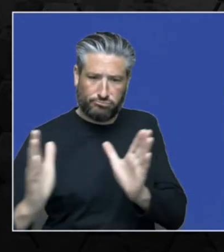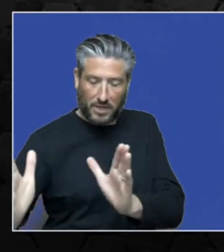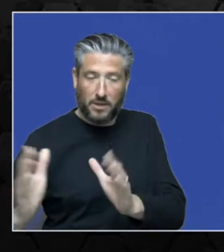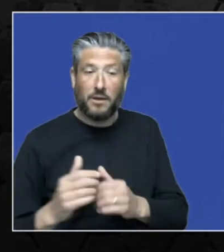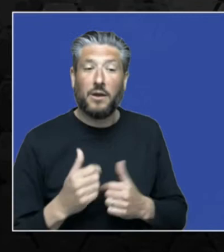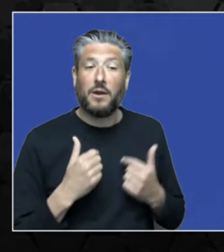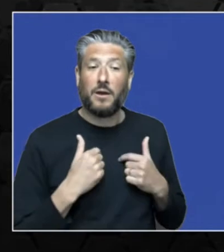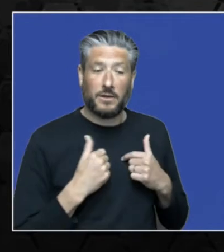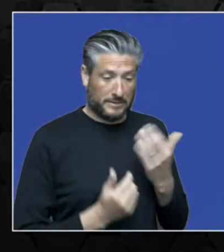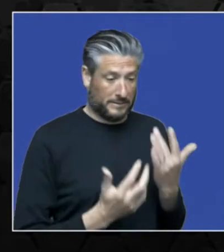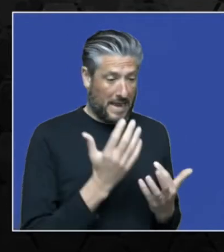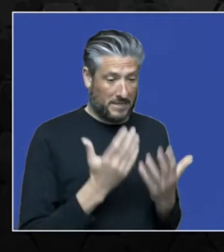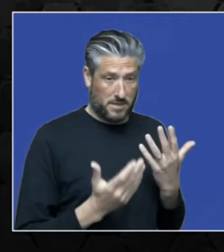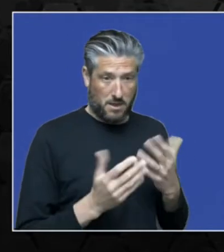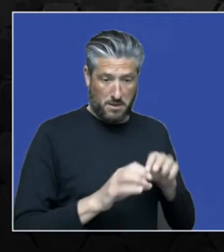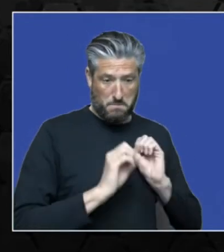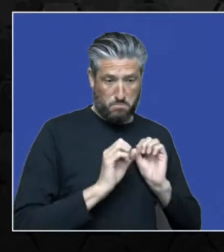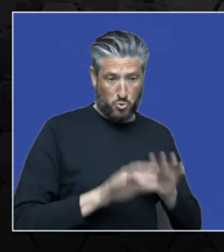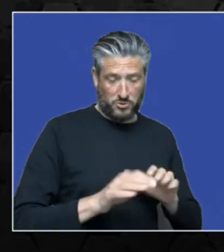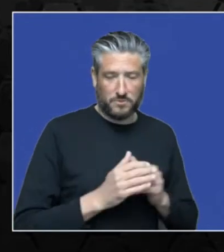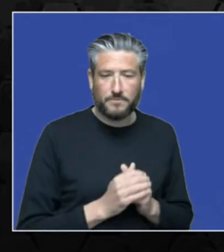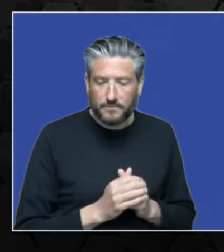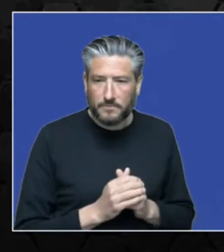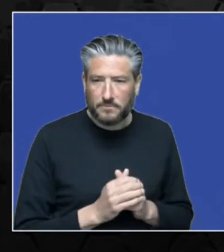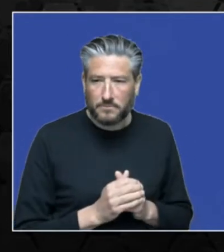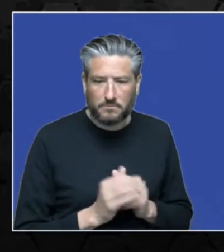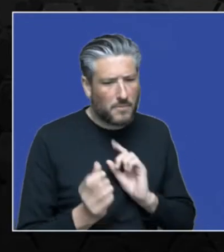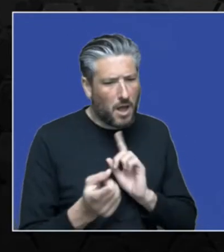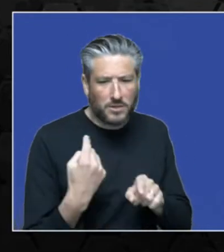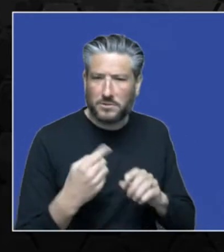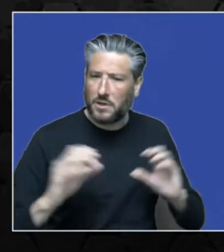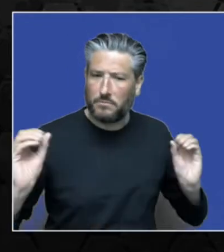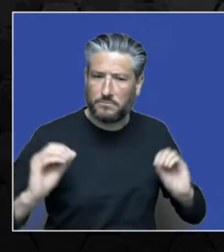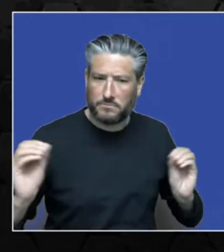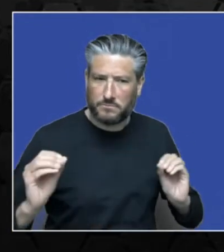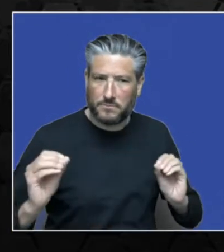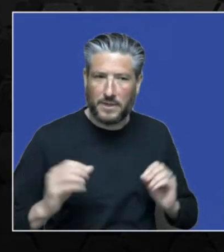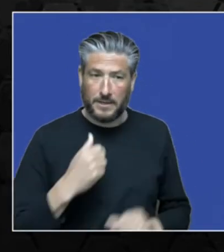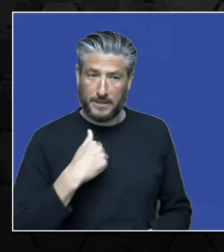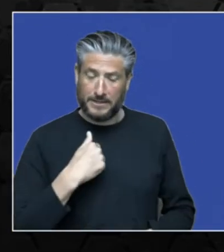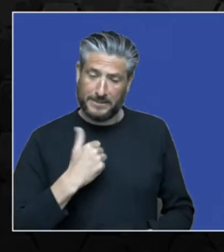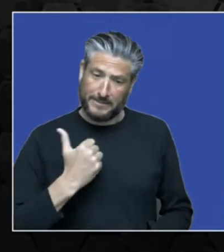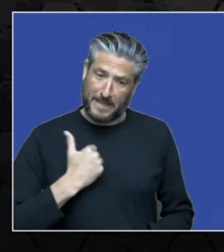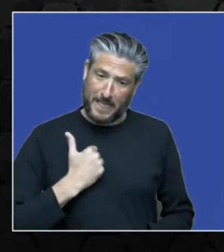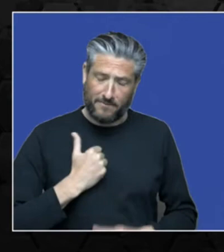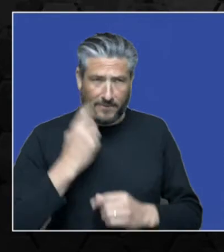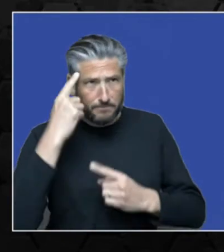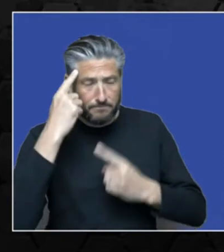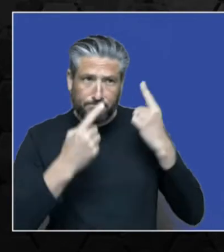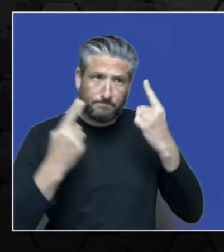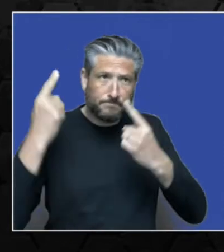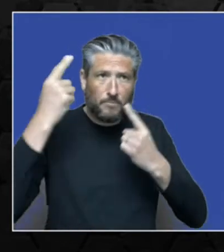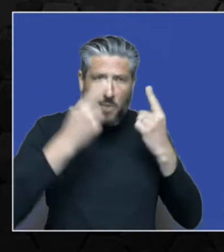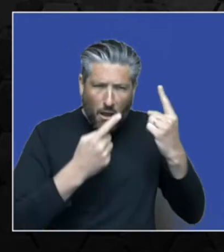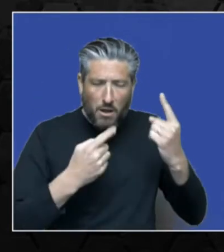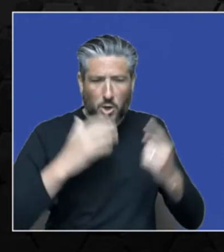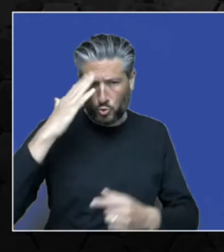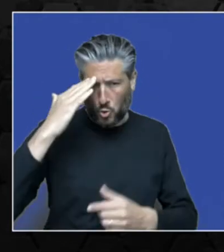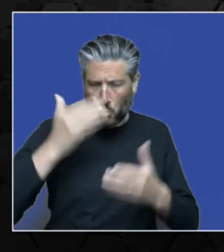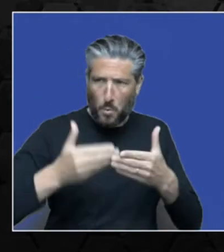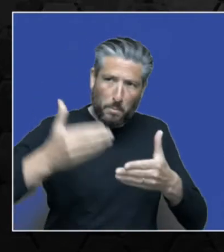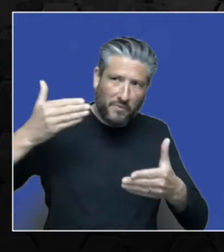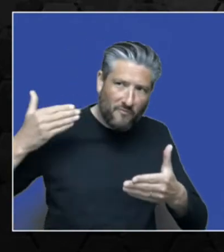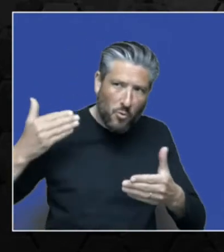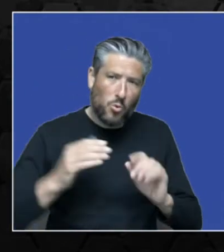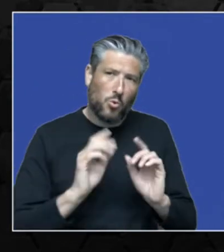you're not given the answer to that. All the answers you are going to be figuring out by yourself, maybe using some patterns or something that you see in the data,